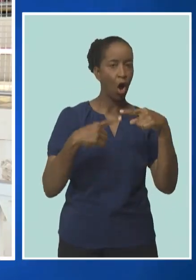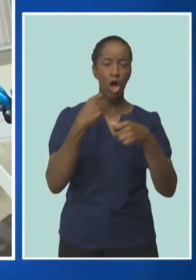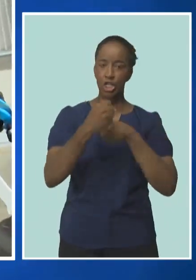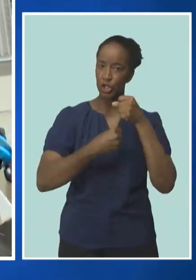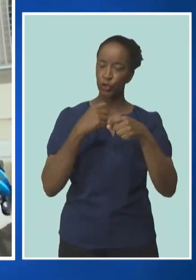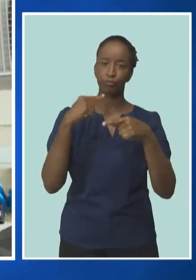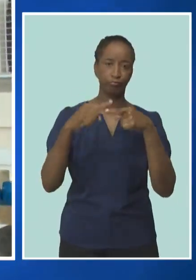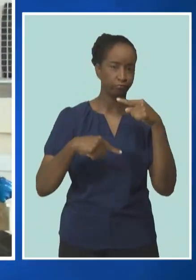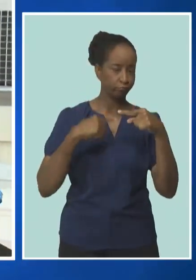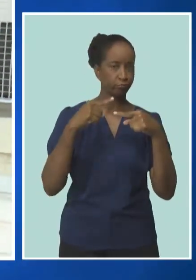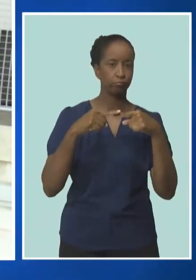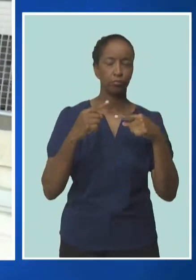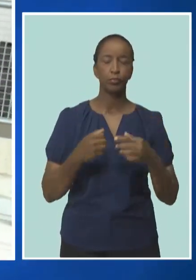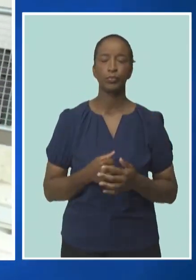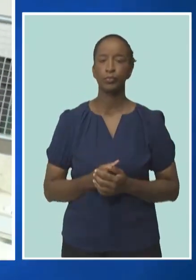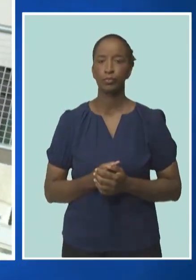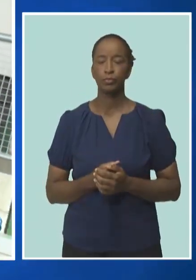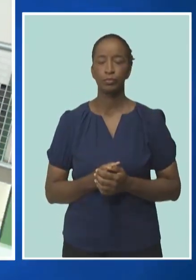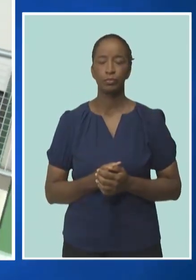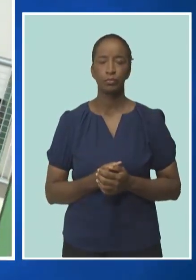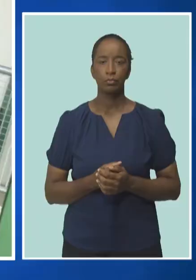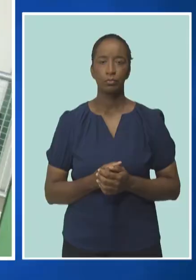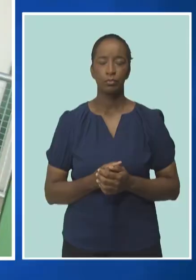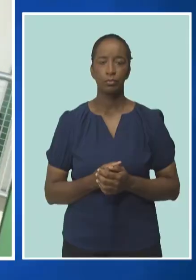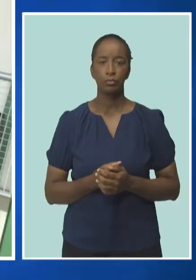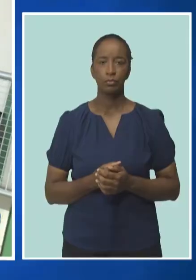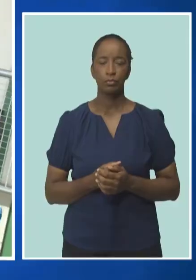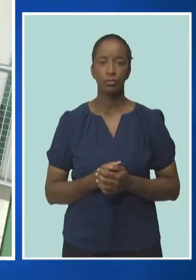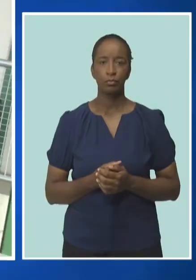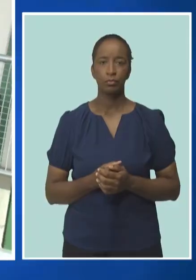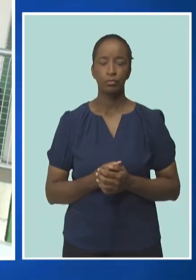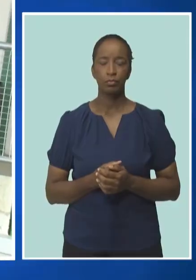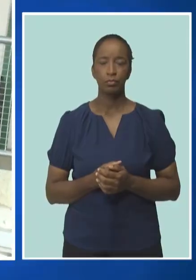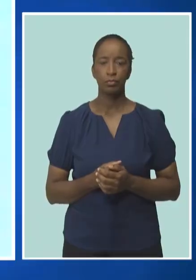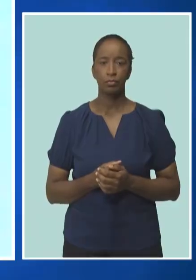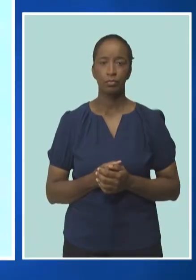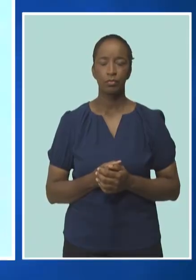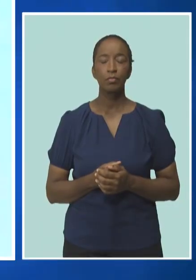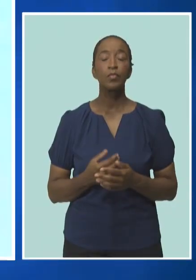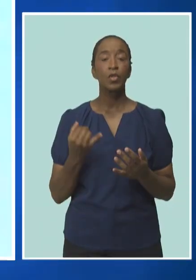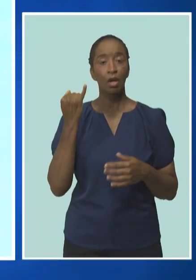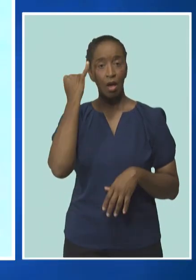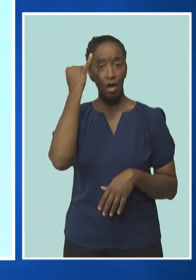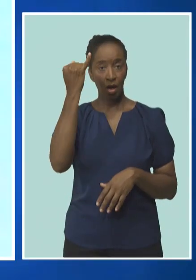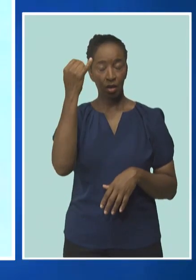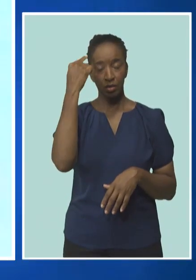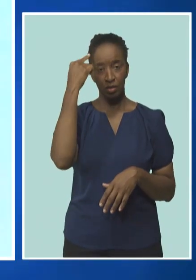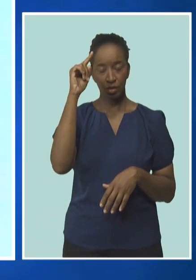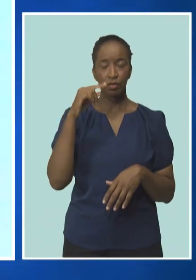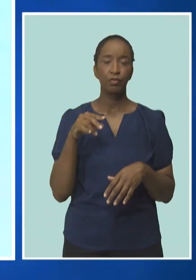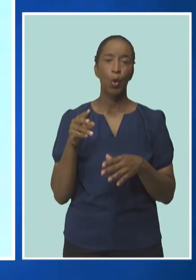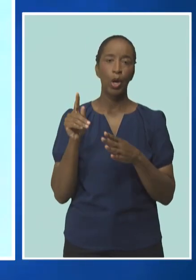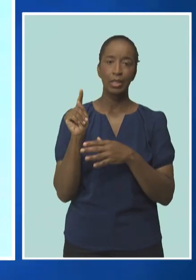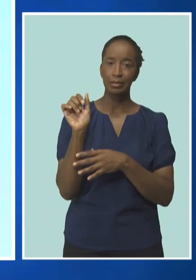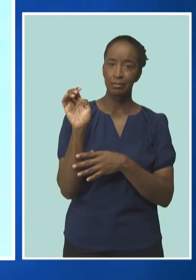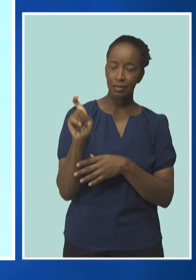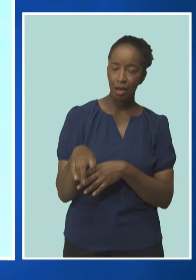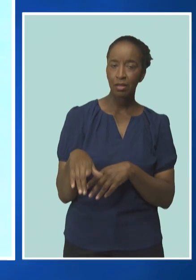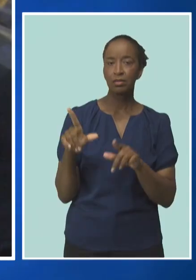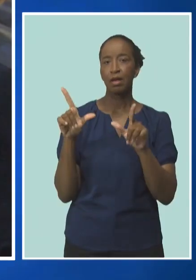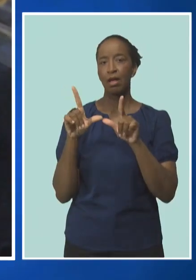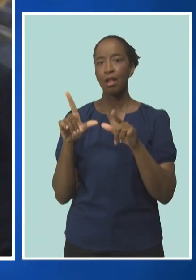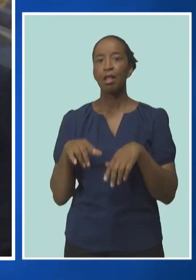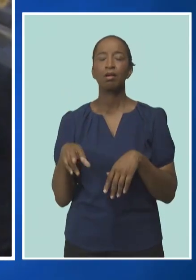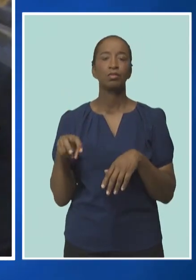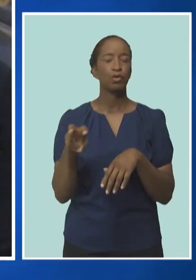compliance. With proposals on taxation, licensing, workforce development, and safety, the